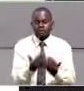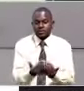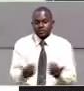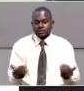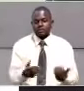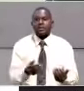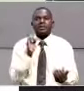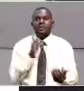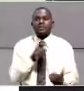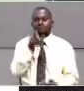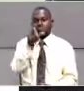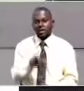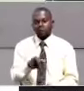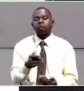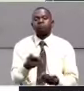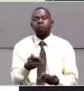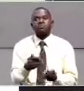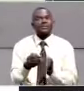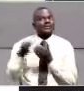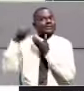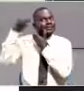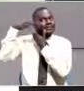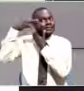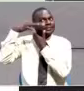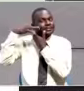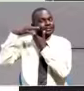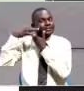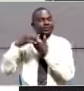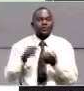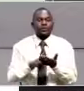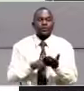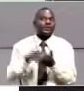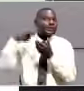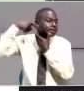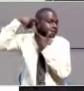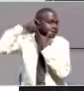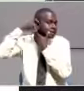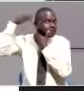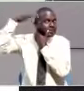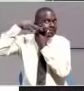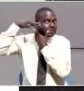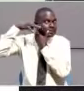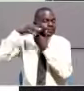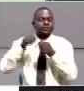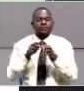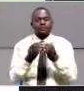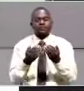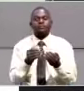deaf person is not considered a crippled or a handicapped child with the use of cochlear implant. He can be enrolled in